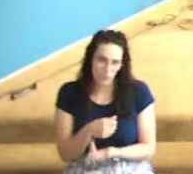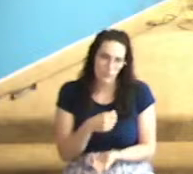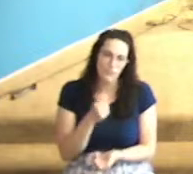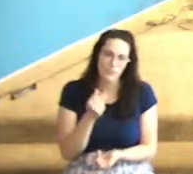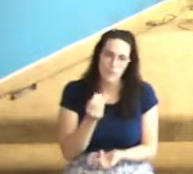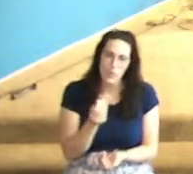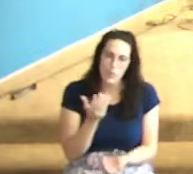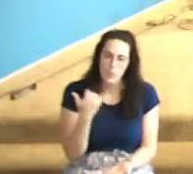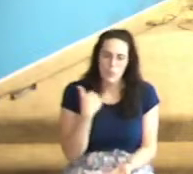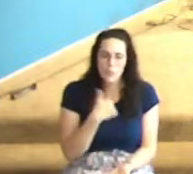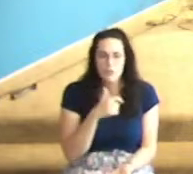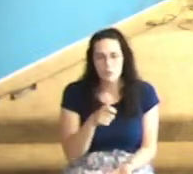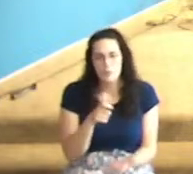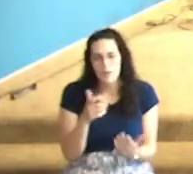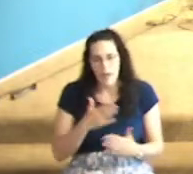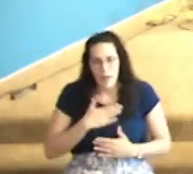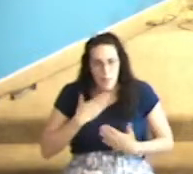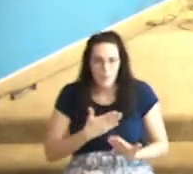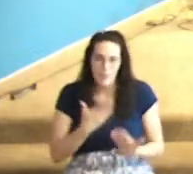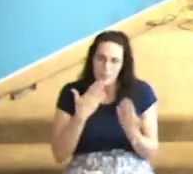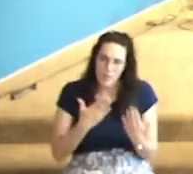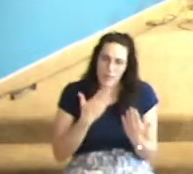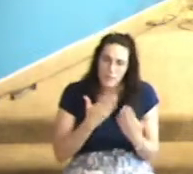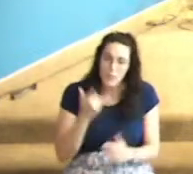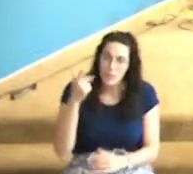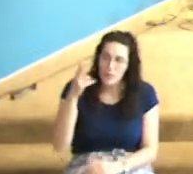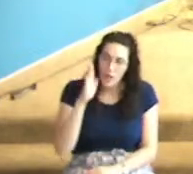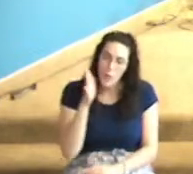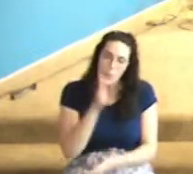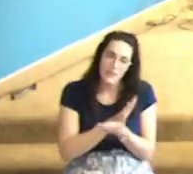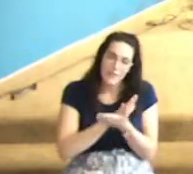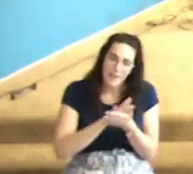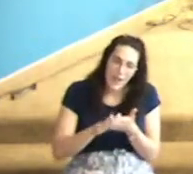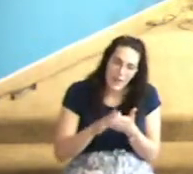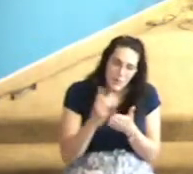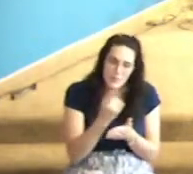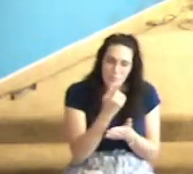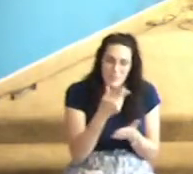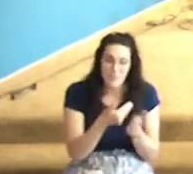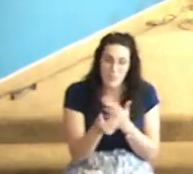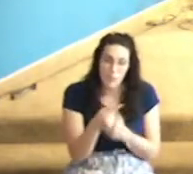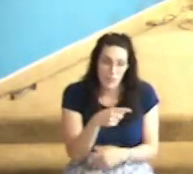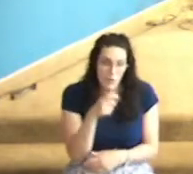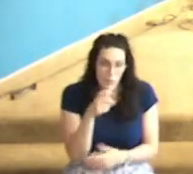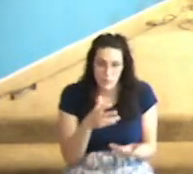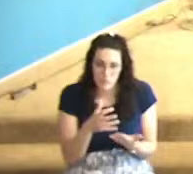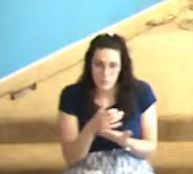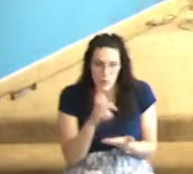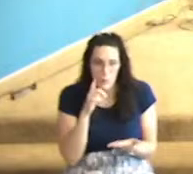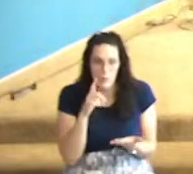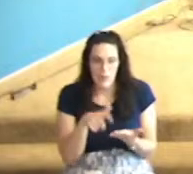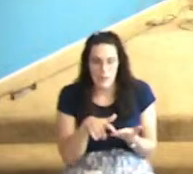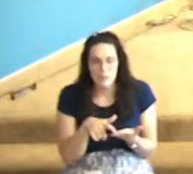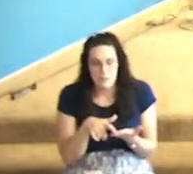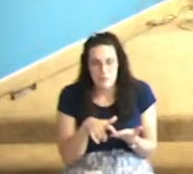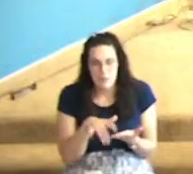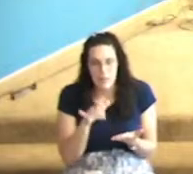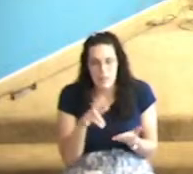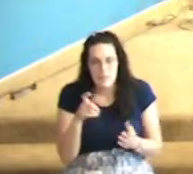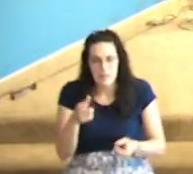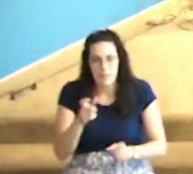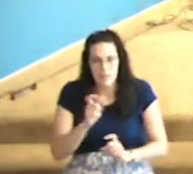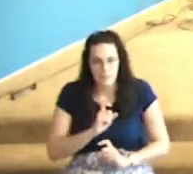need to be happy and thankful that God's being kind to someone even though they don't deserve it and recognize that it's a gift from